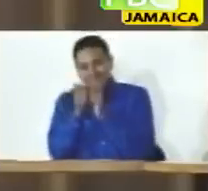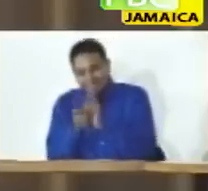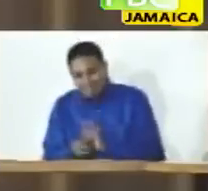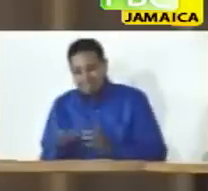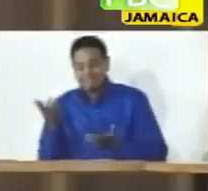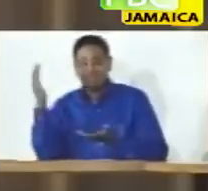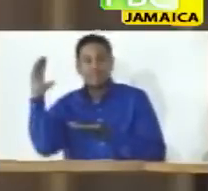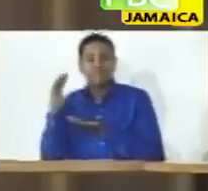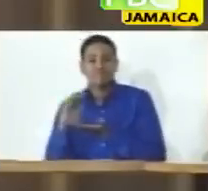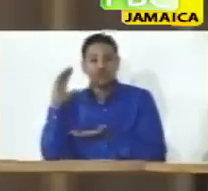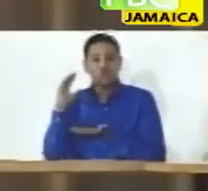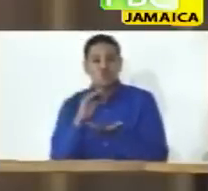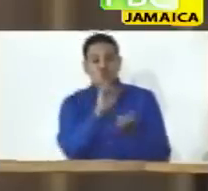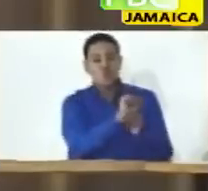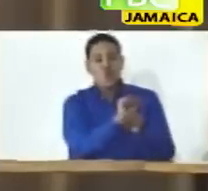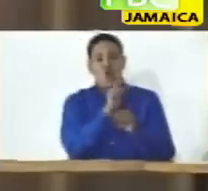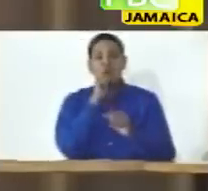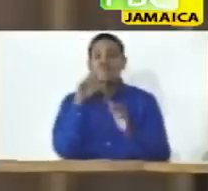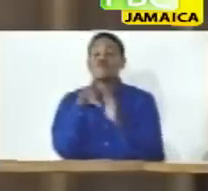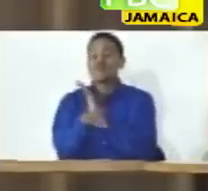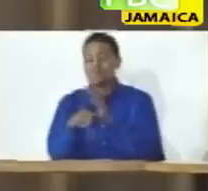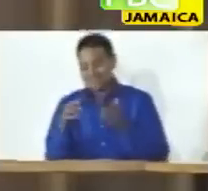organized criminal networks.